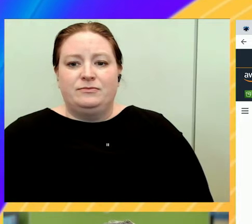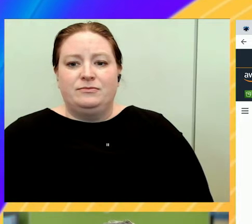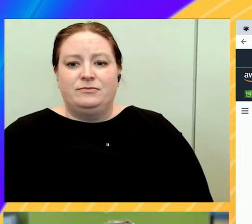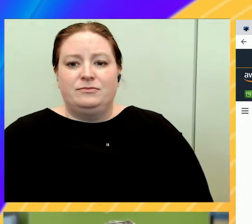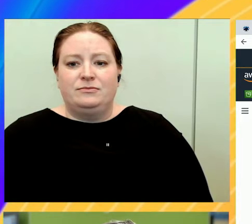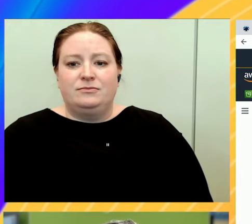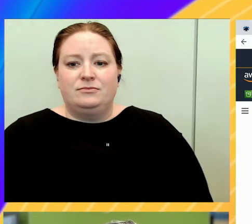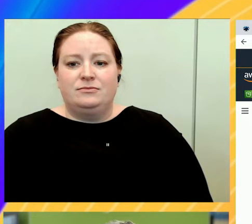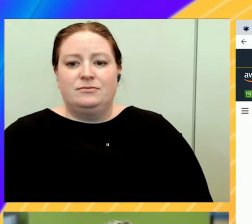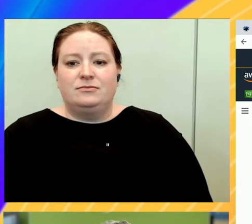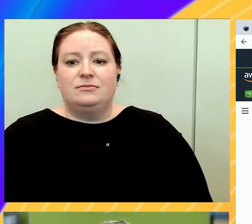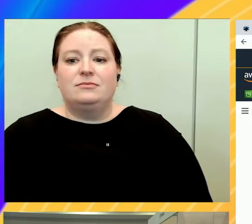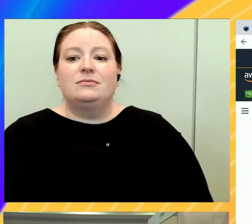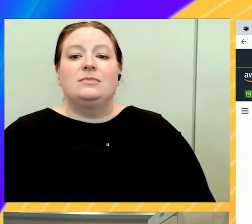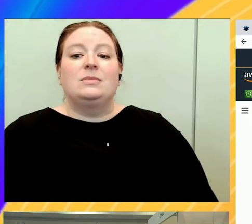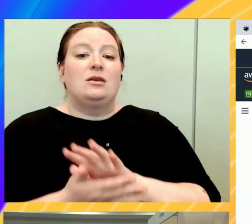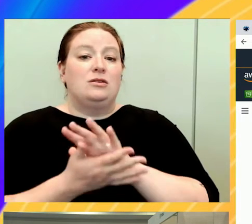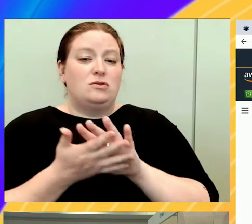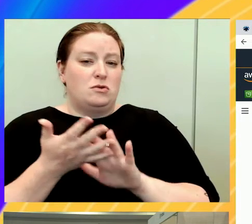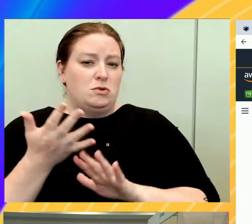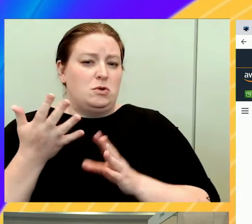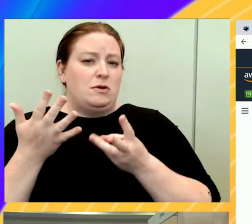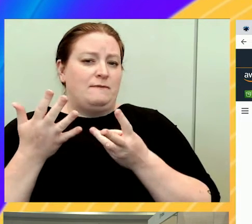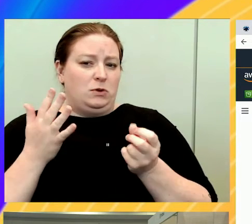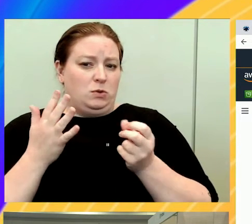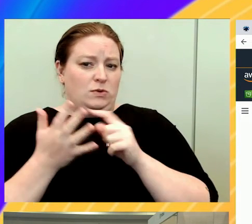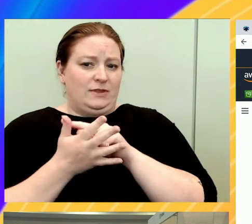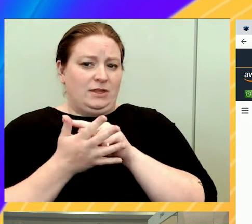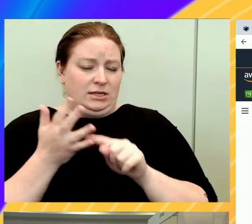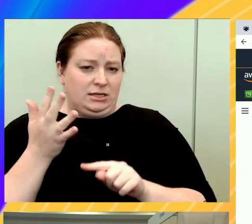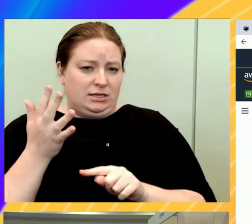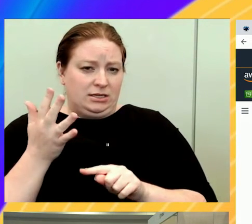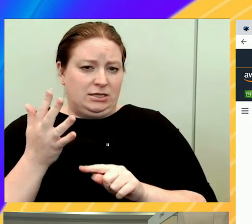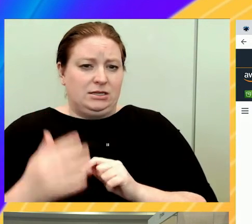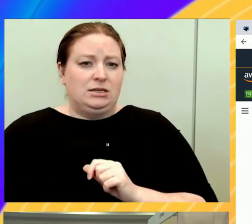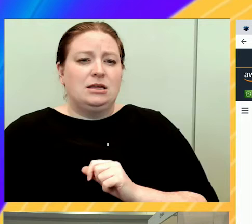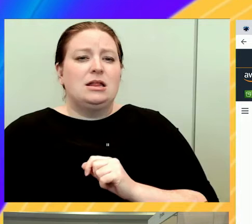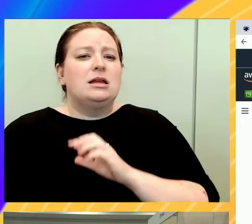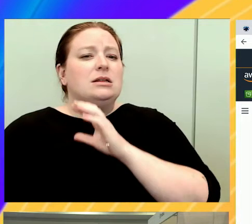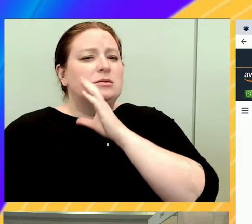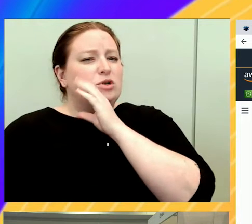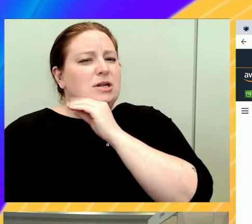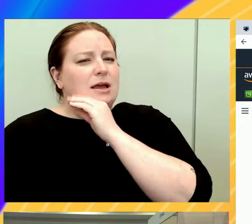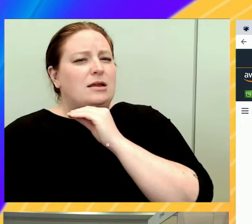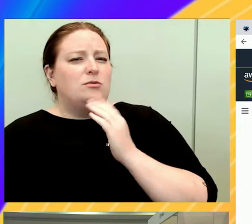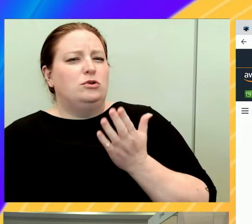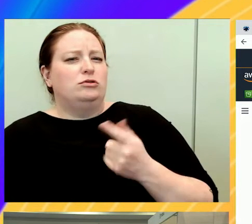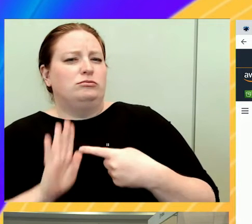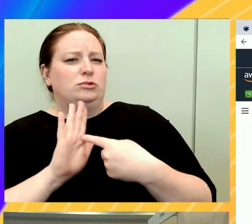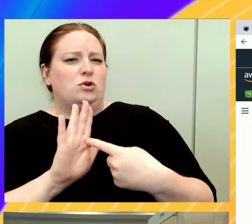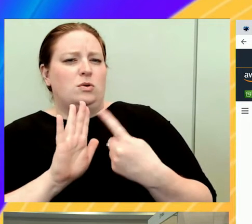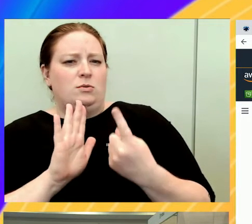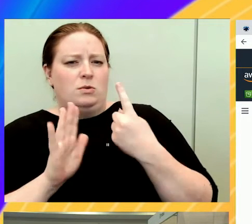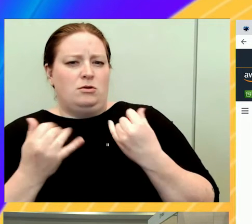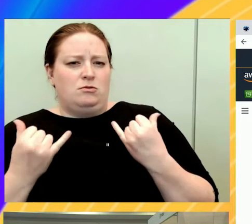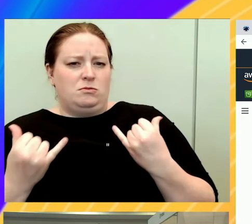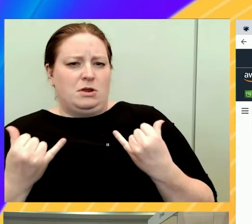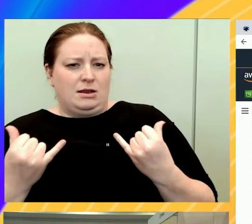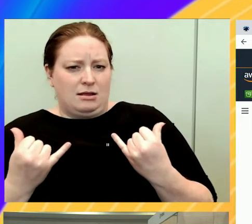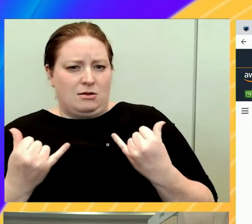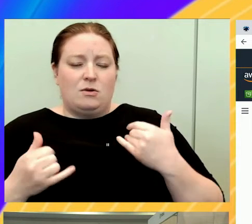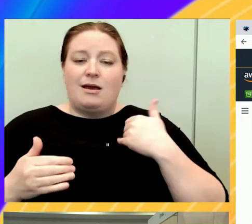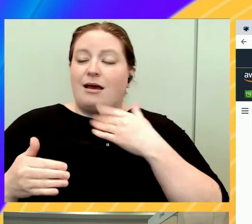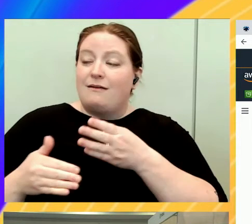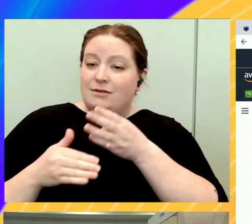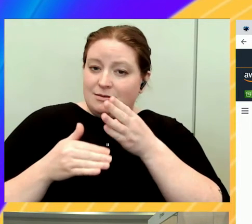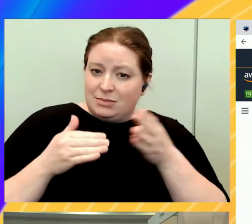let's just say we have, and let's pretend we're delivering one right now. Okay. So I have completed. I've gathered all my